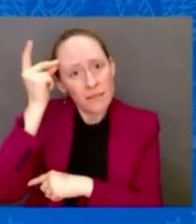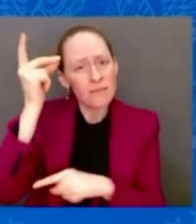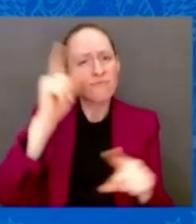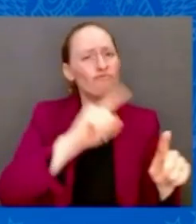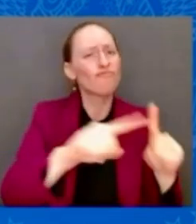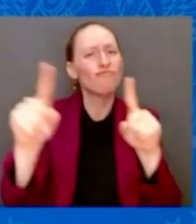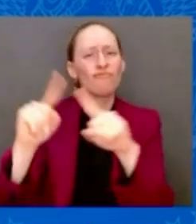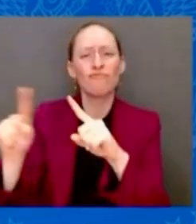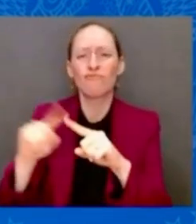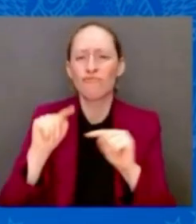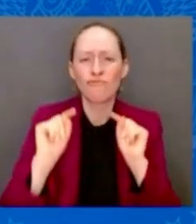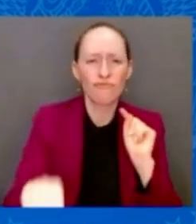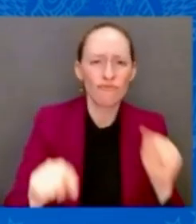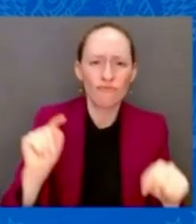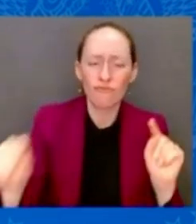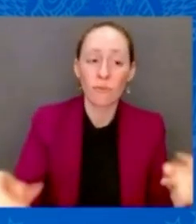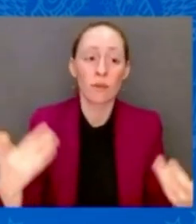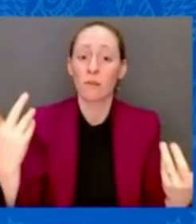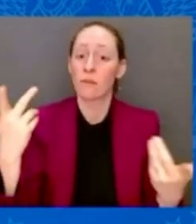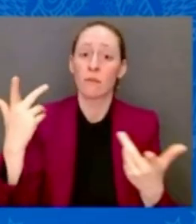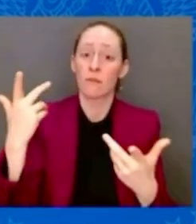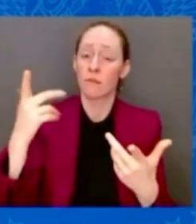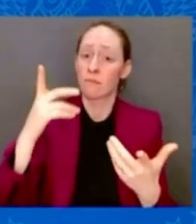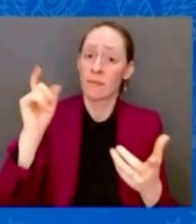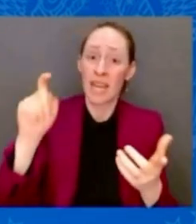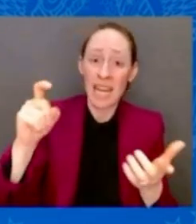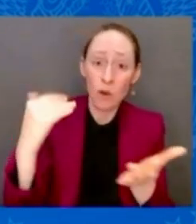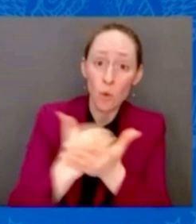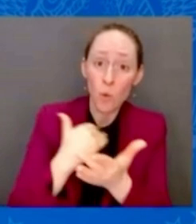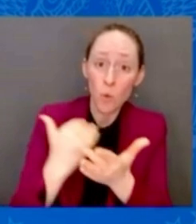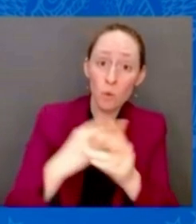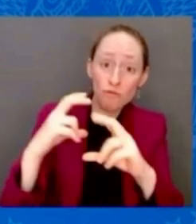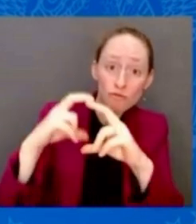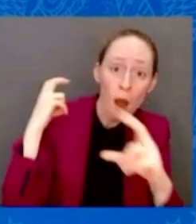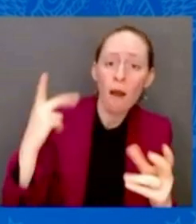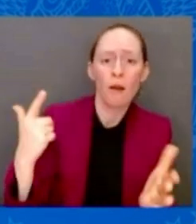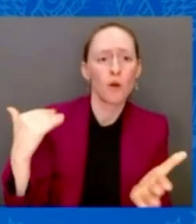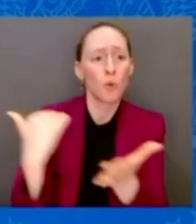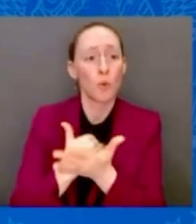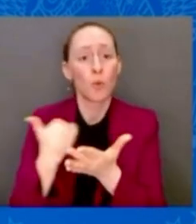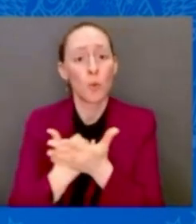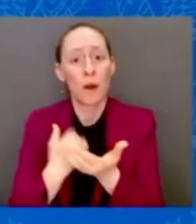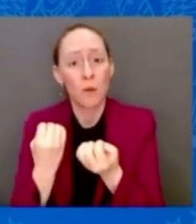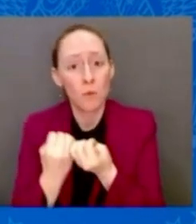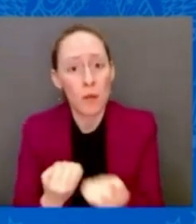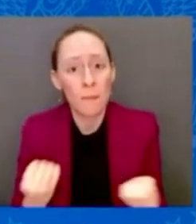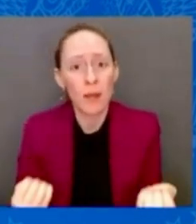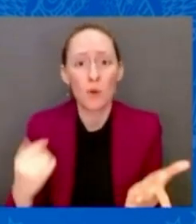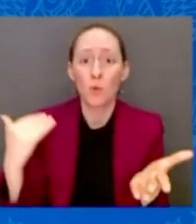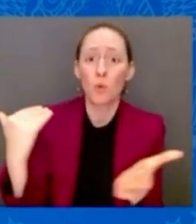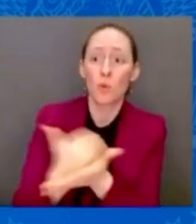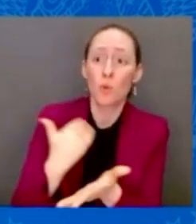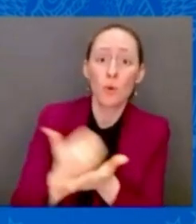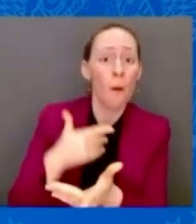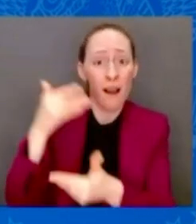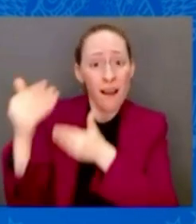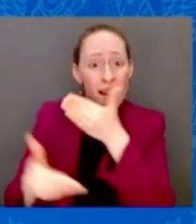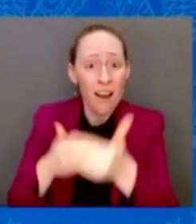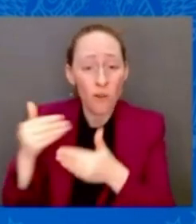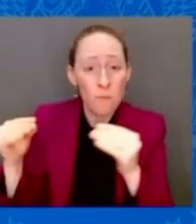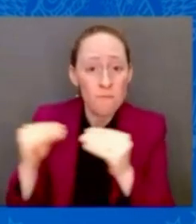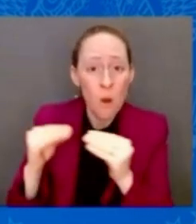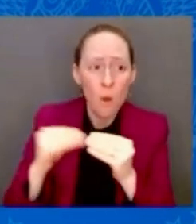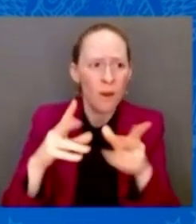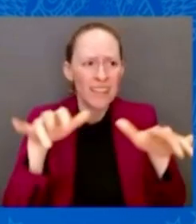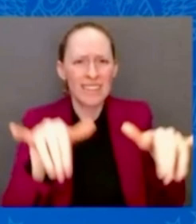staff during peak times. The law also increased federal firefighting grants by $300 million, paying